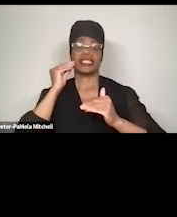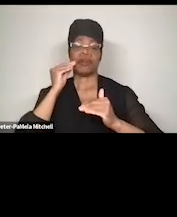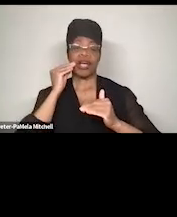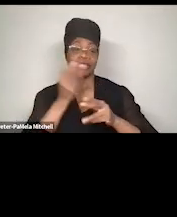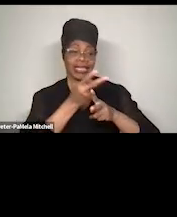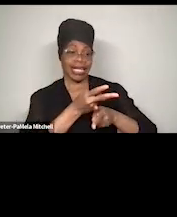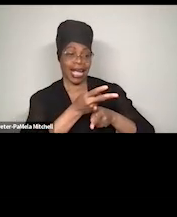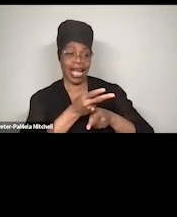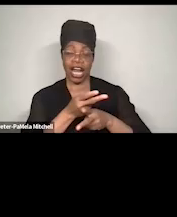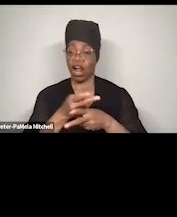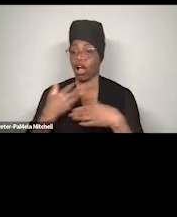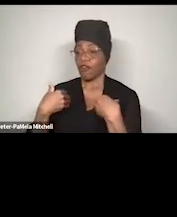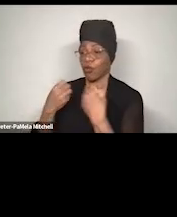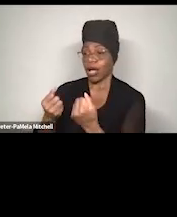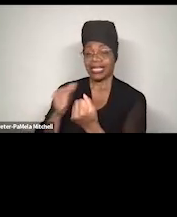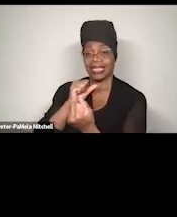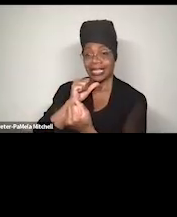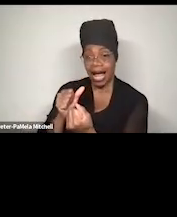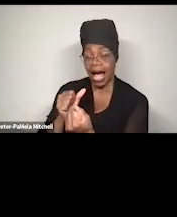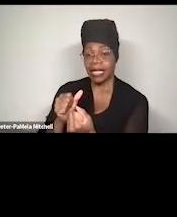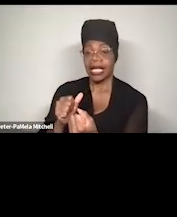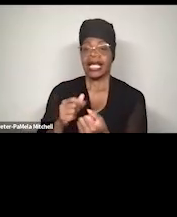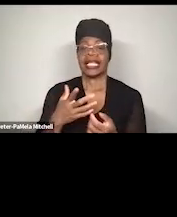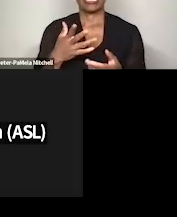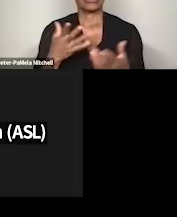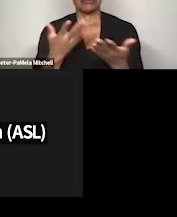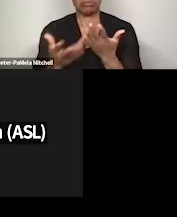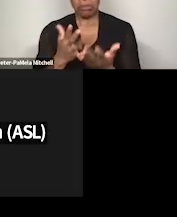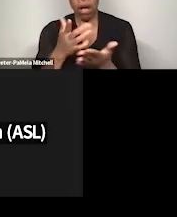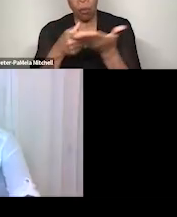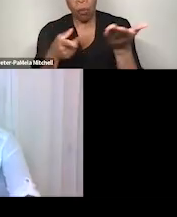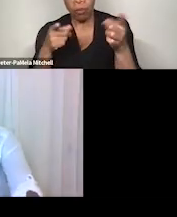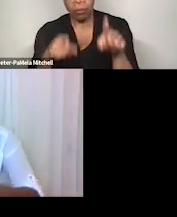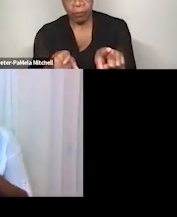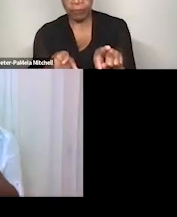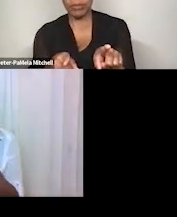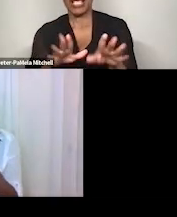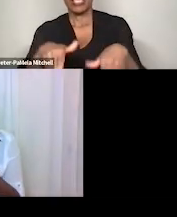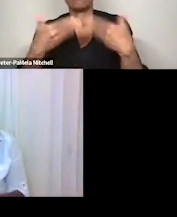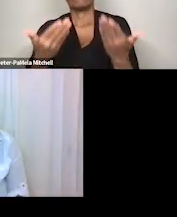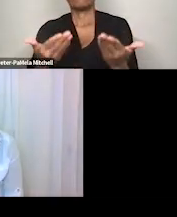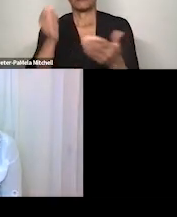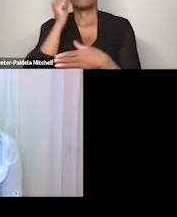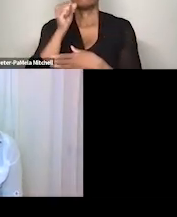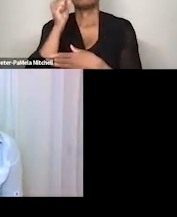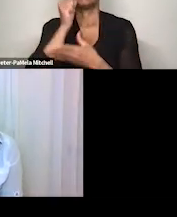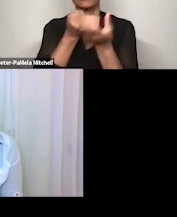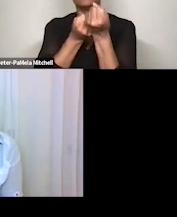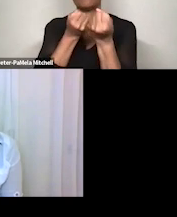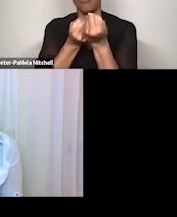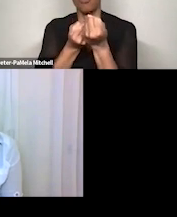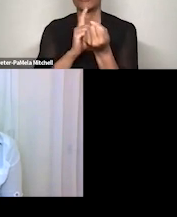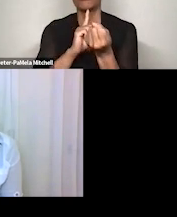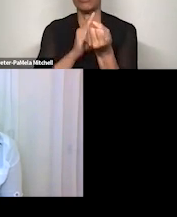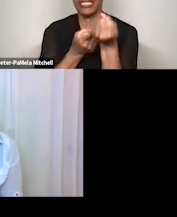and periods of unwellness, and that this is most often influenced by the world around us. Provide daily support that reinforces coping